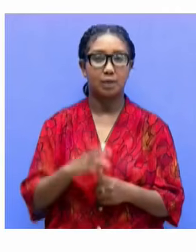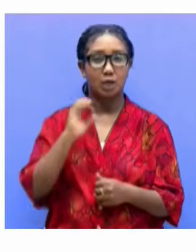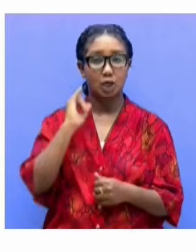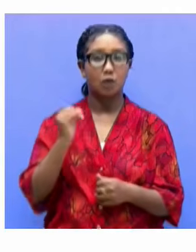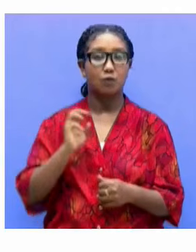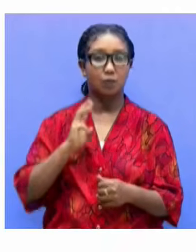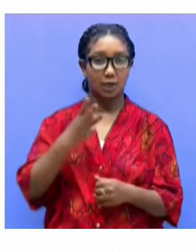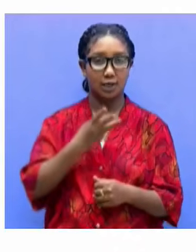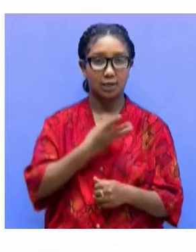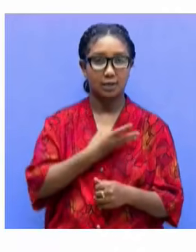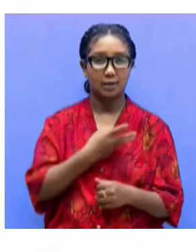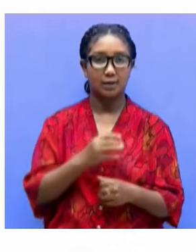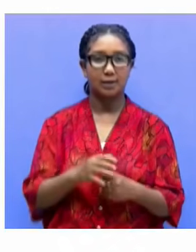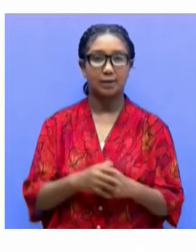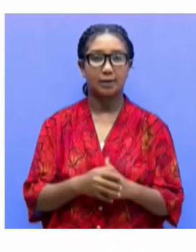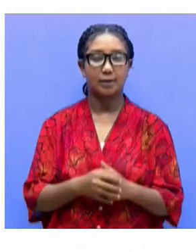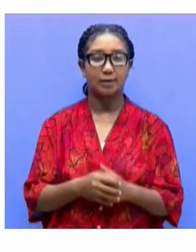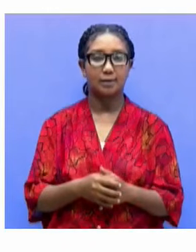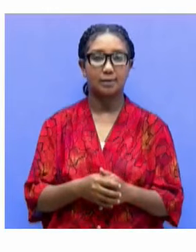we